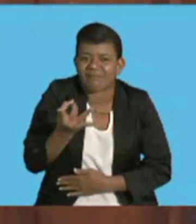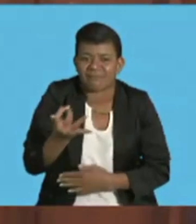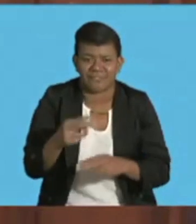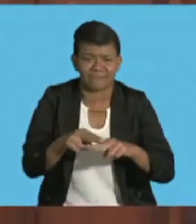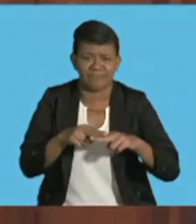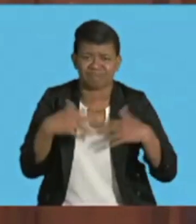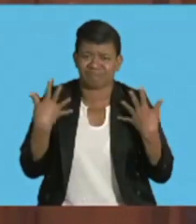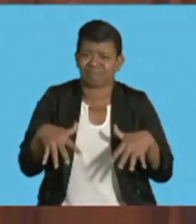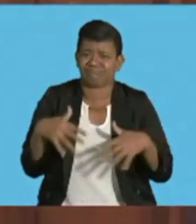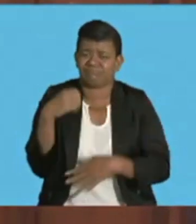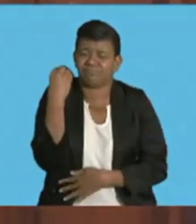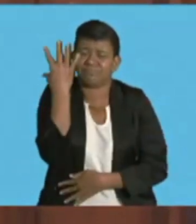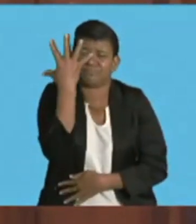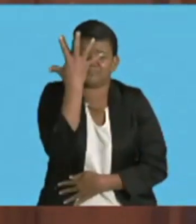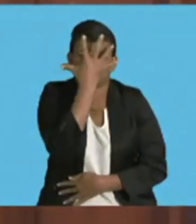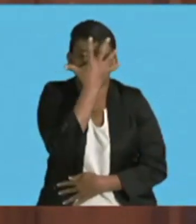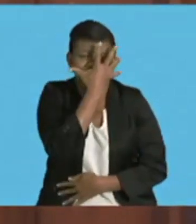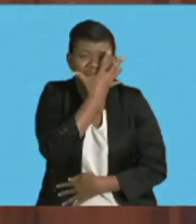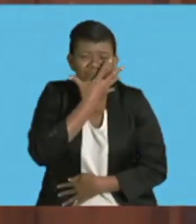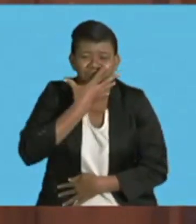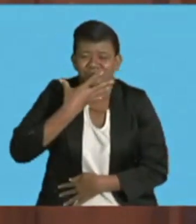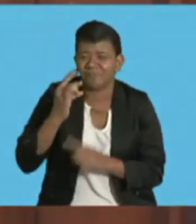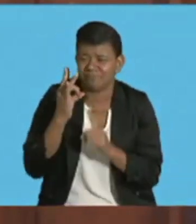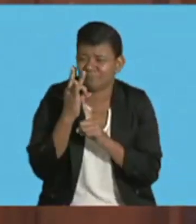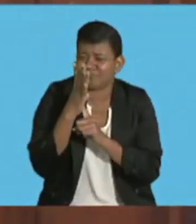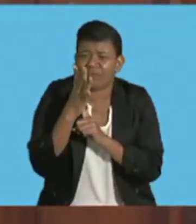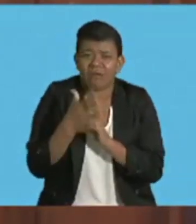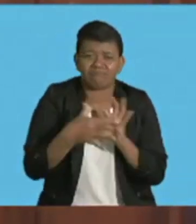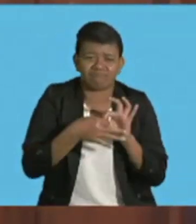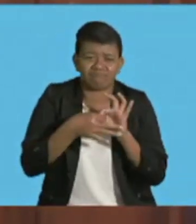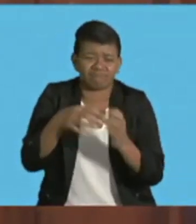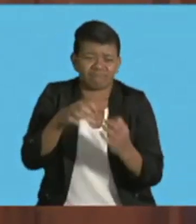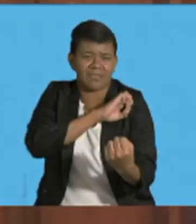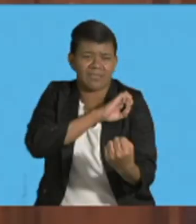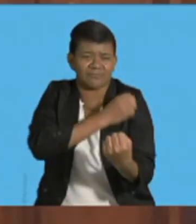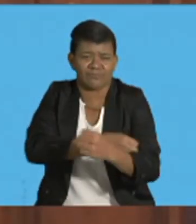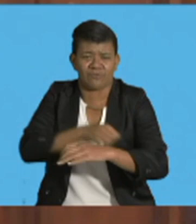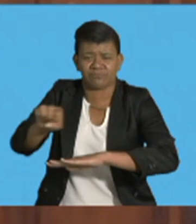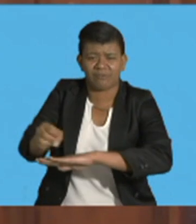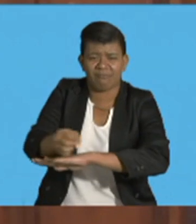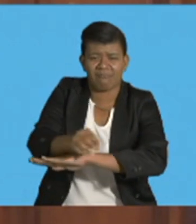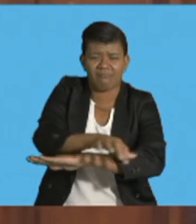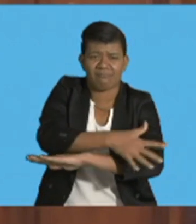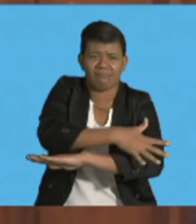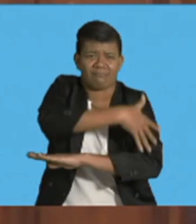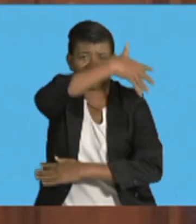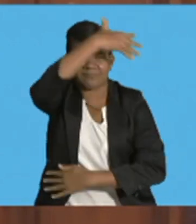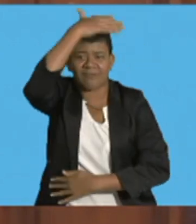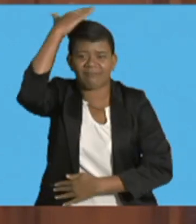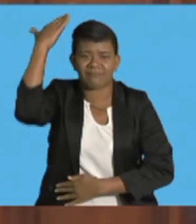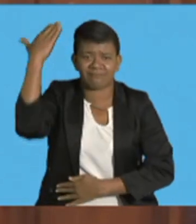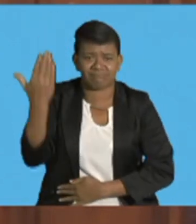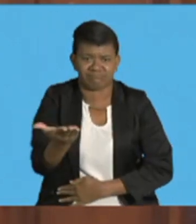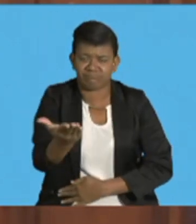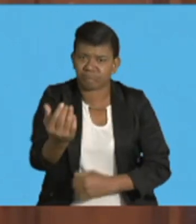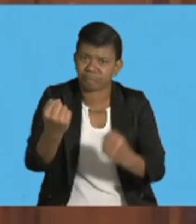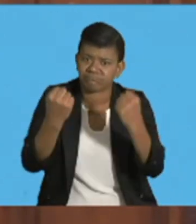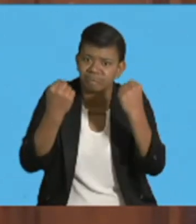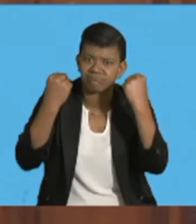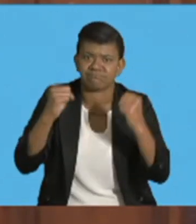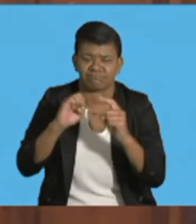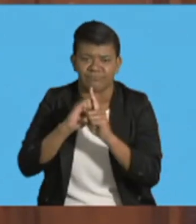6.5 of them as also Prime Minister. And so, being in the Parliament of Fiji, I feel